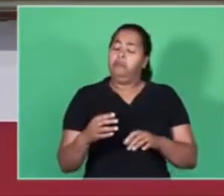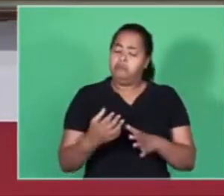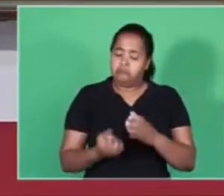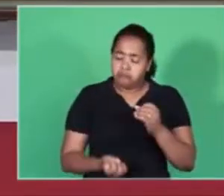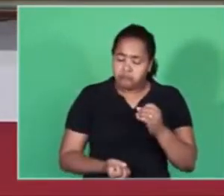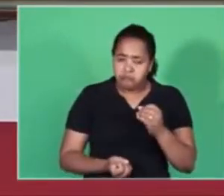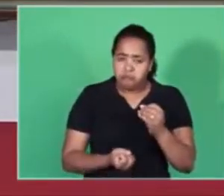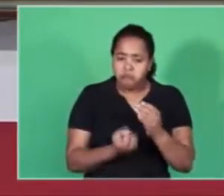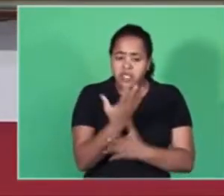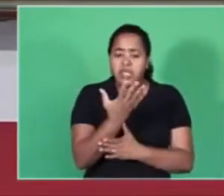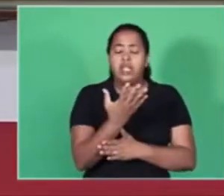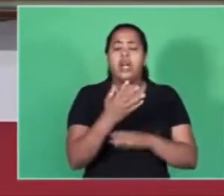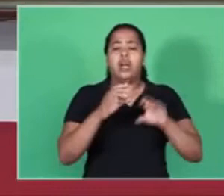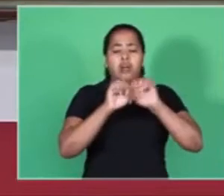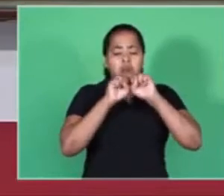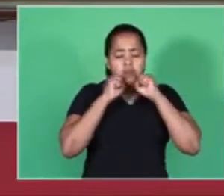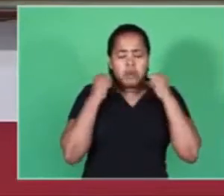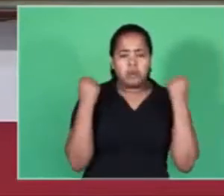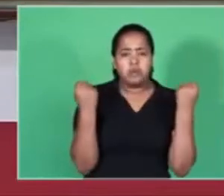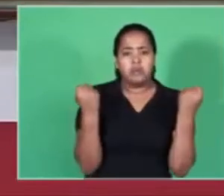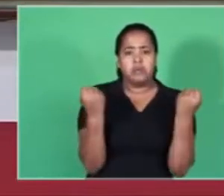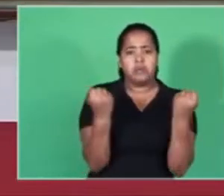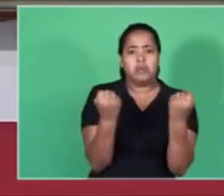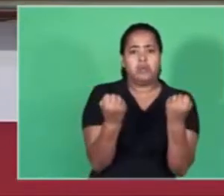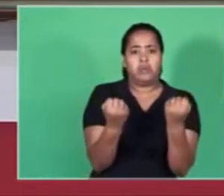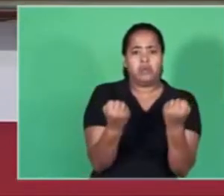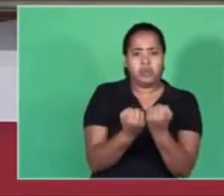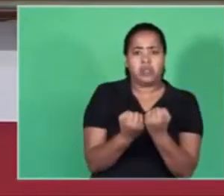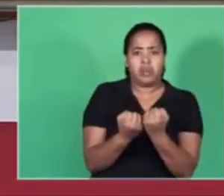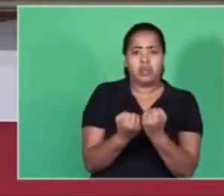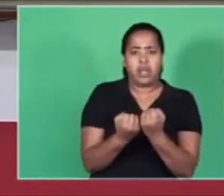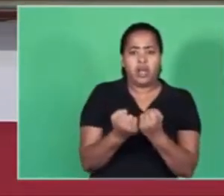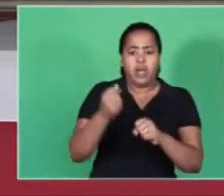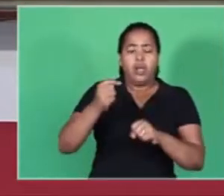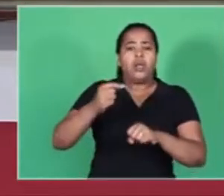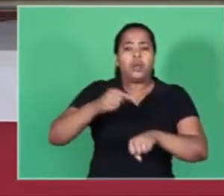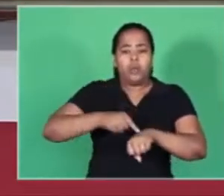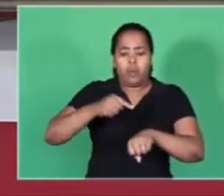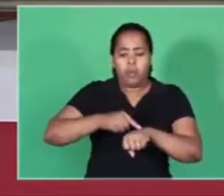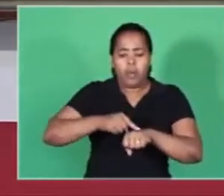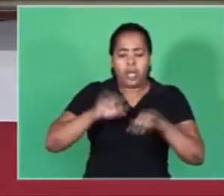Try to explain faith by reason.